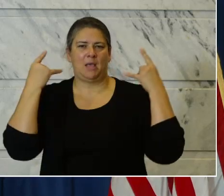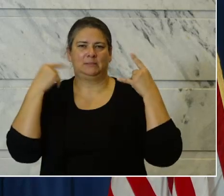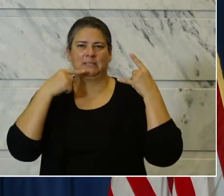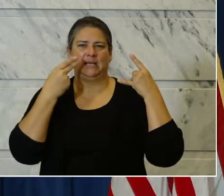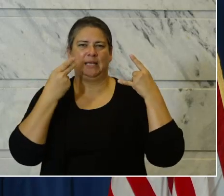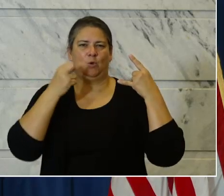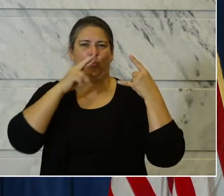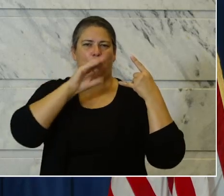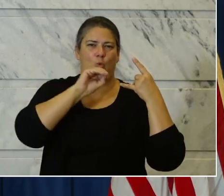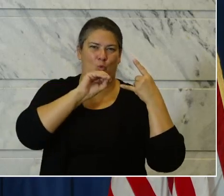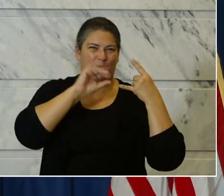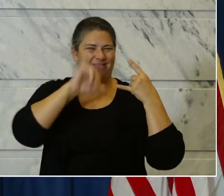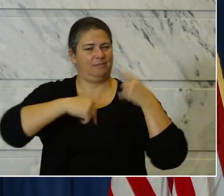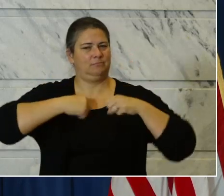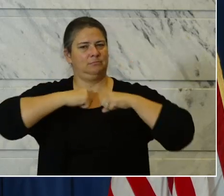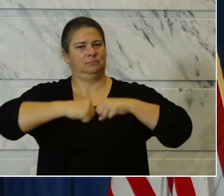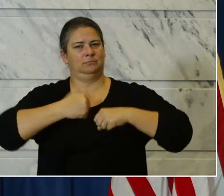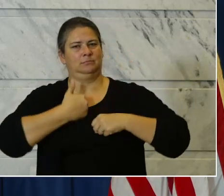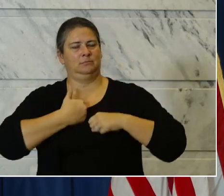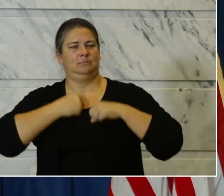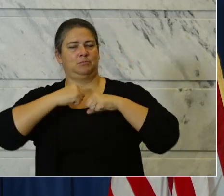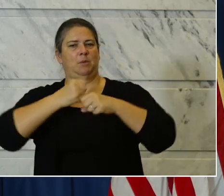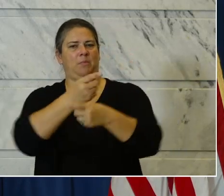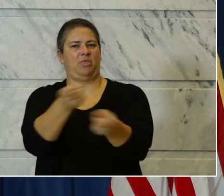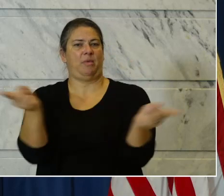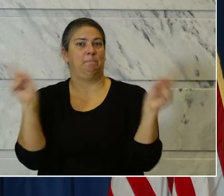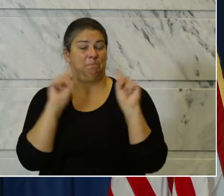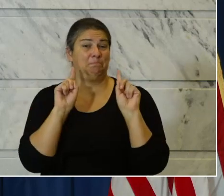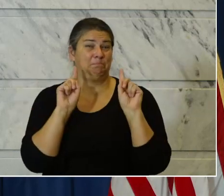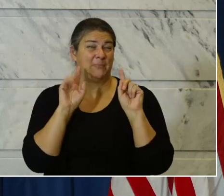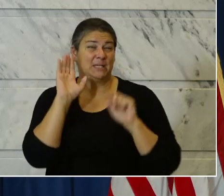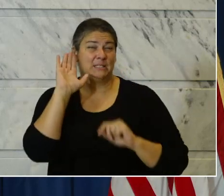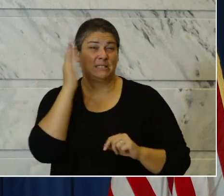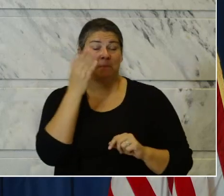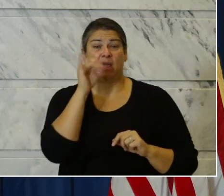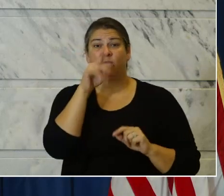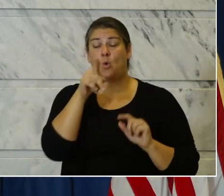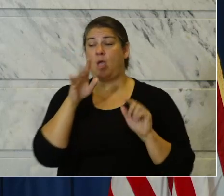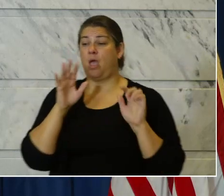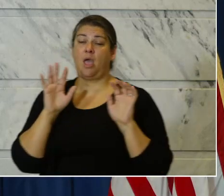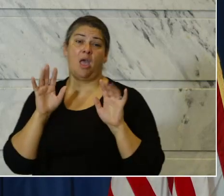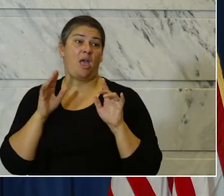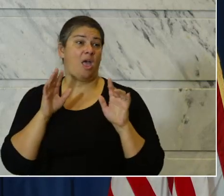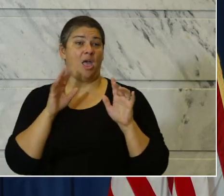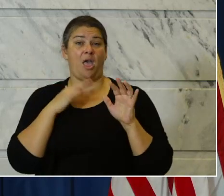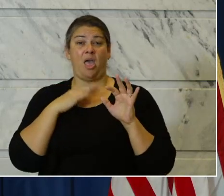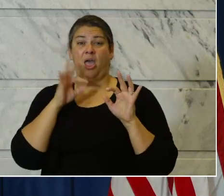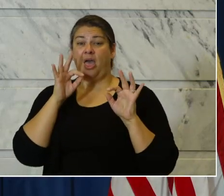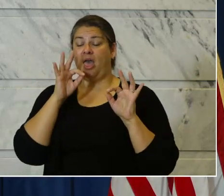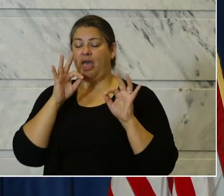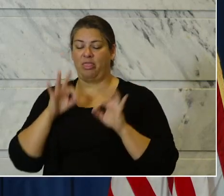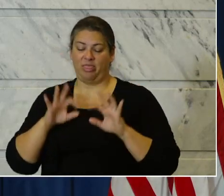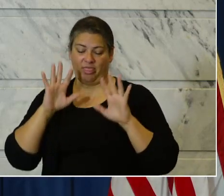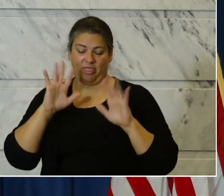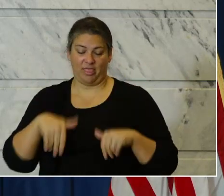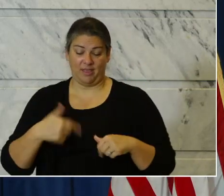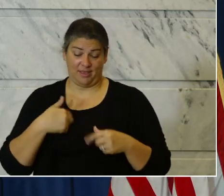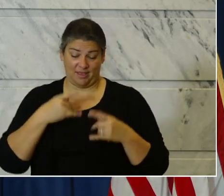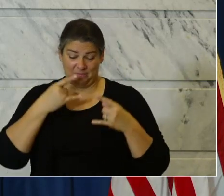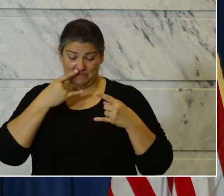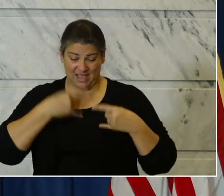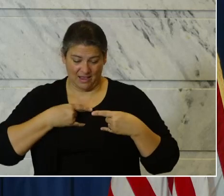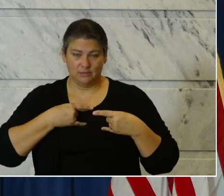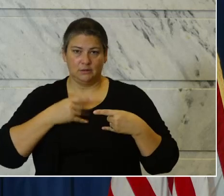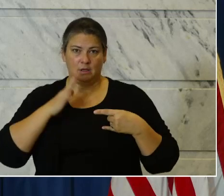yourself safe at the same time, because this thing's like a boomerang. When you take your eye off, it's going to come back and hit you in the head, and some of you are going to face